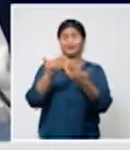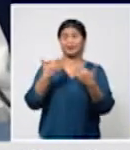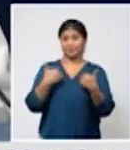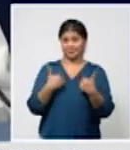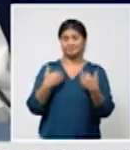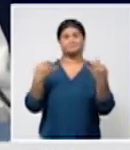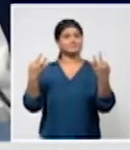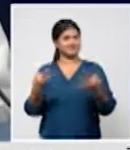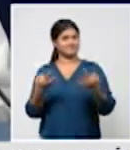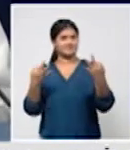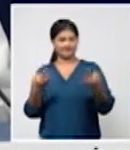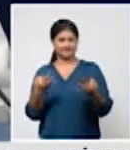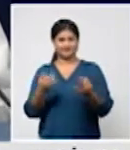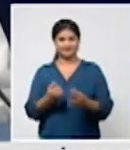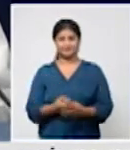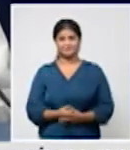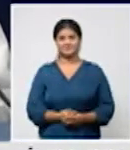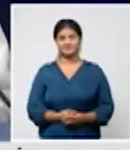of the world.